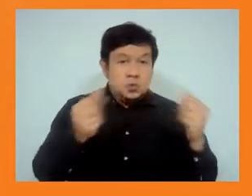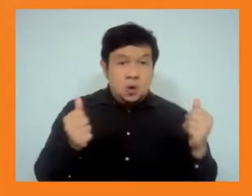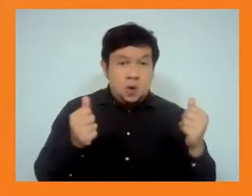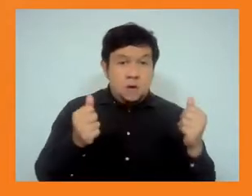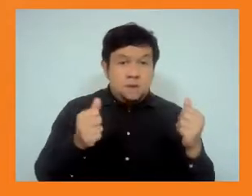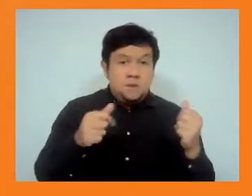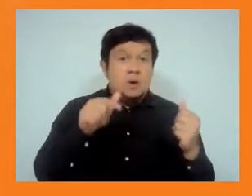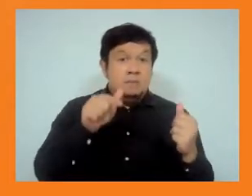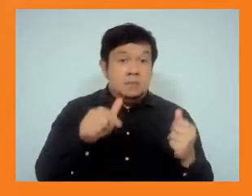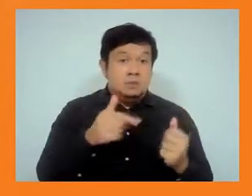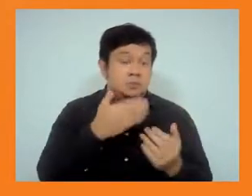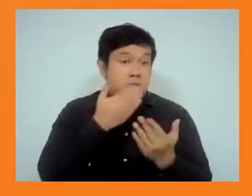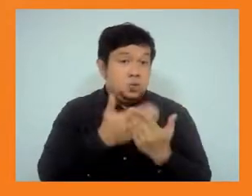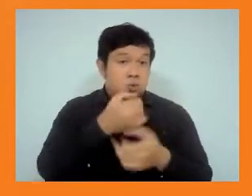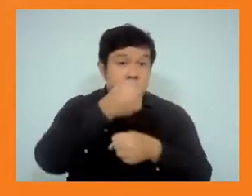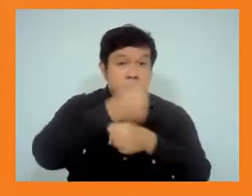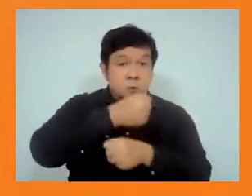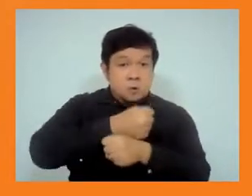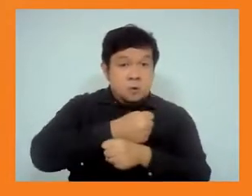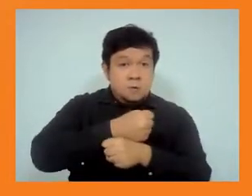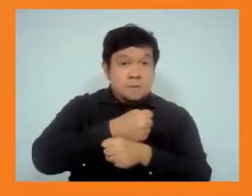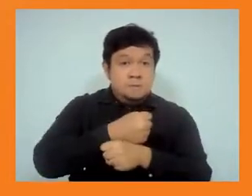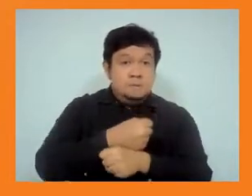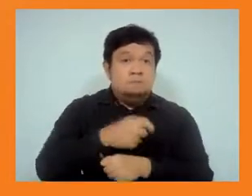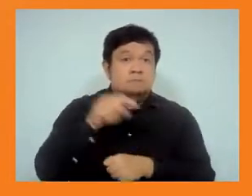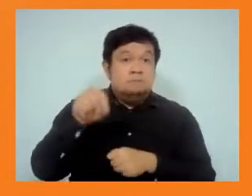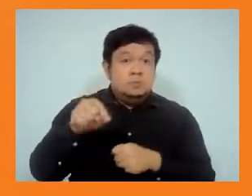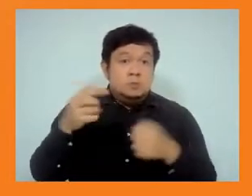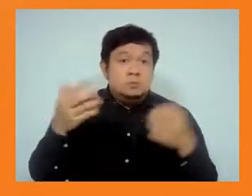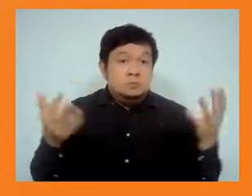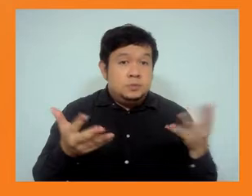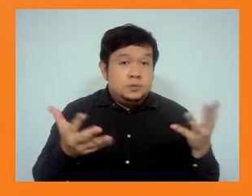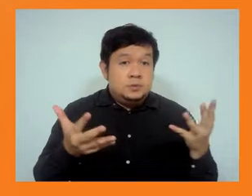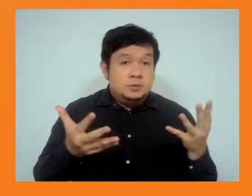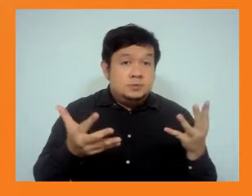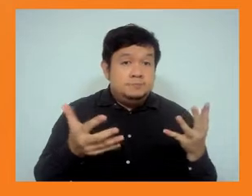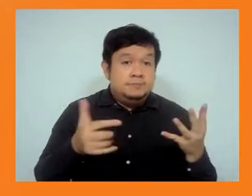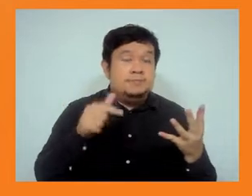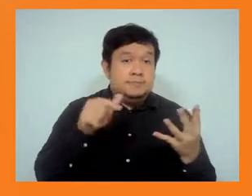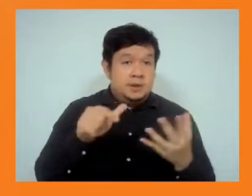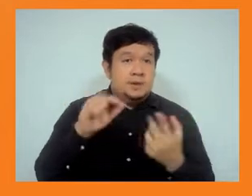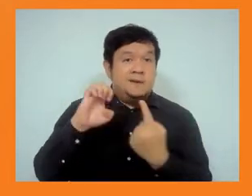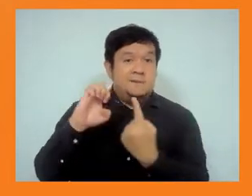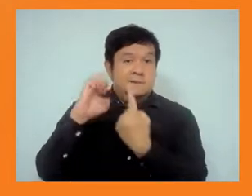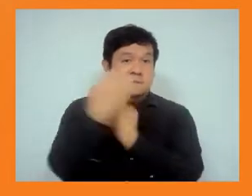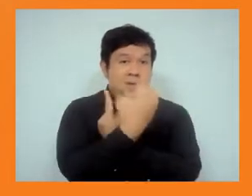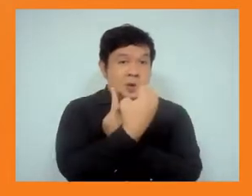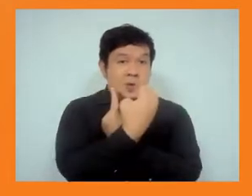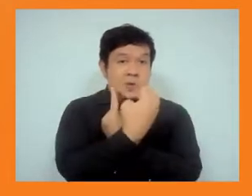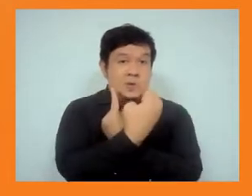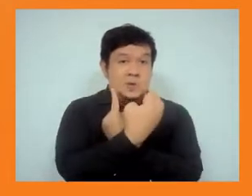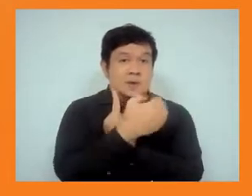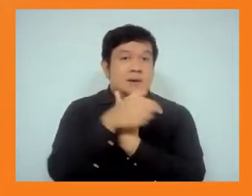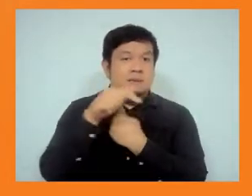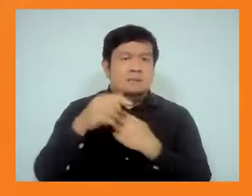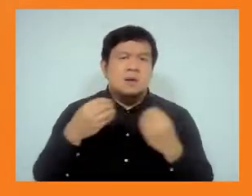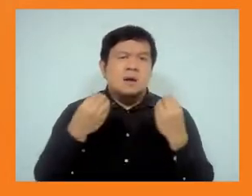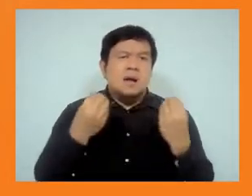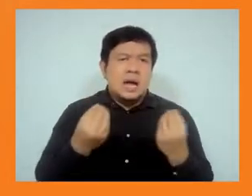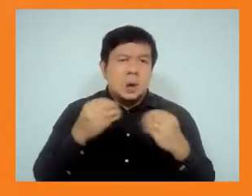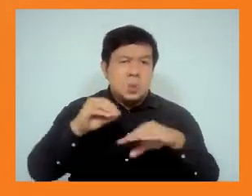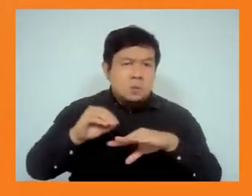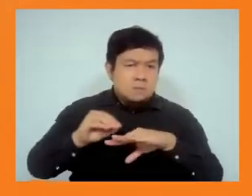the ADB Independent Evaluations Department, which completed in 2020 a review of the